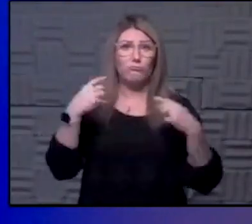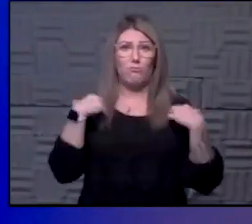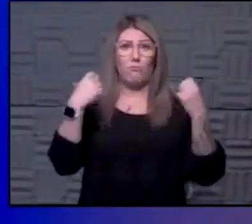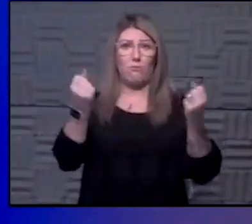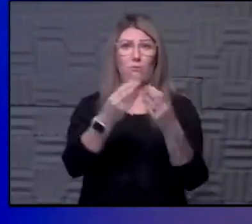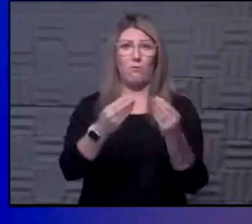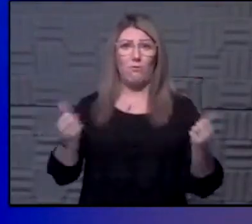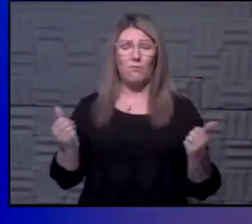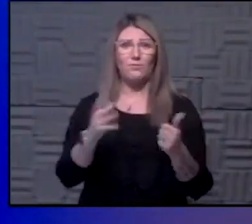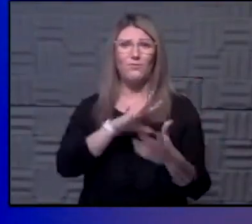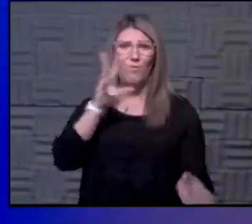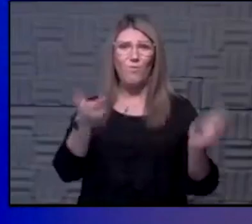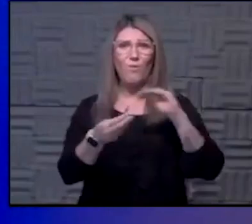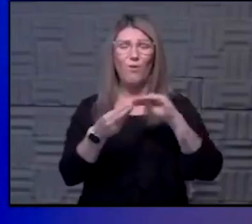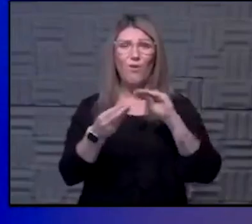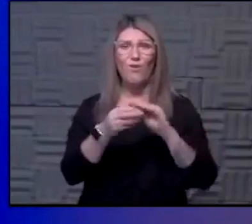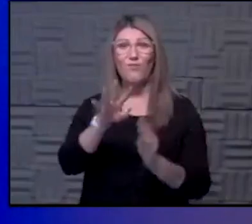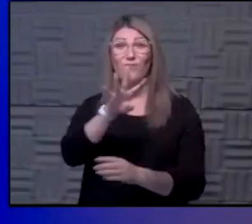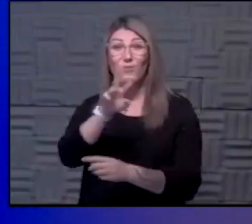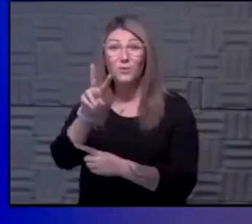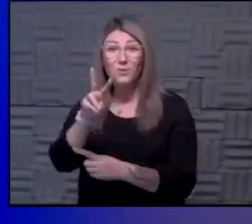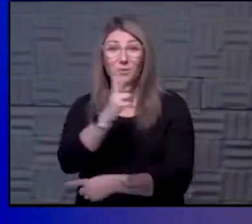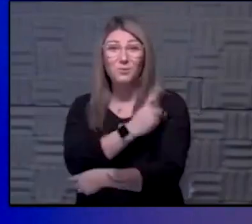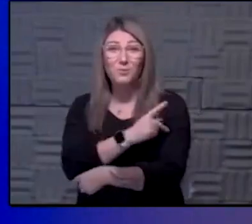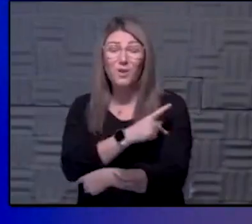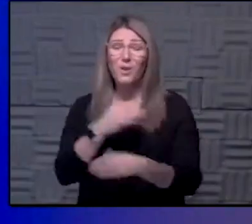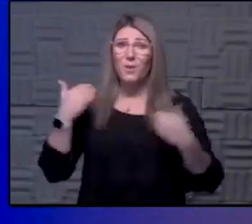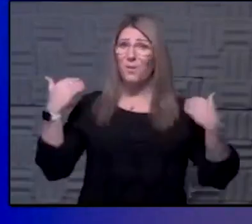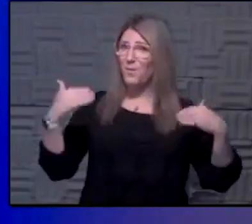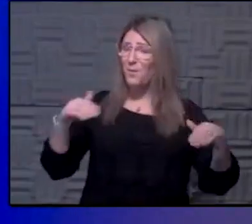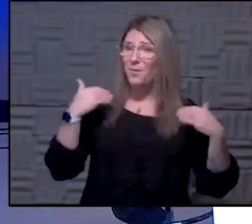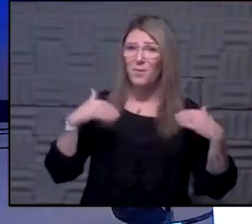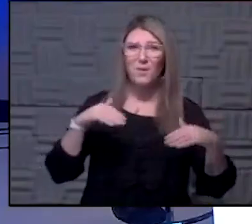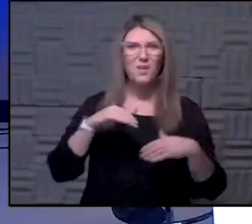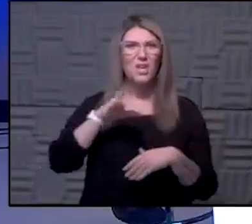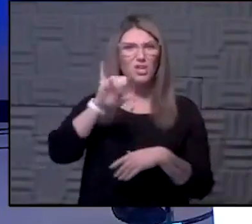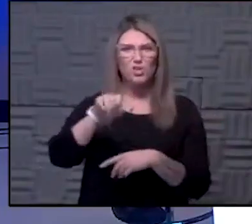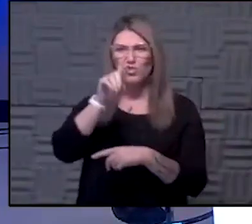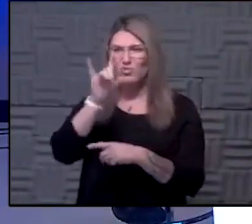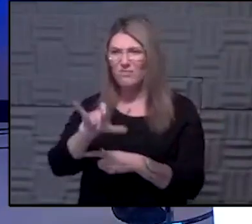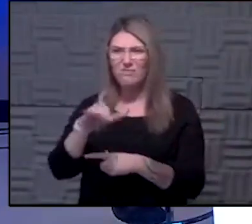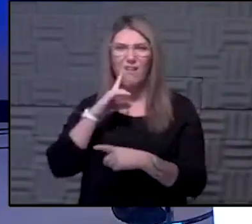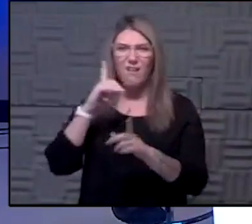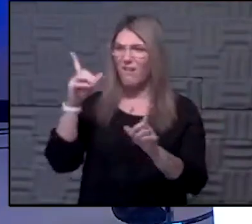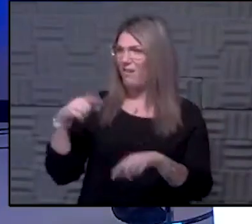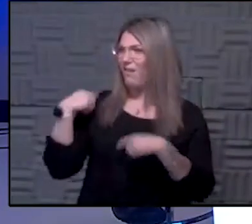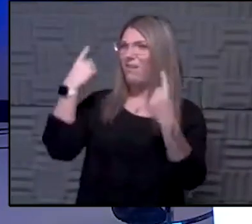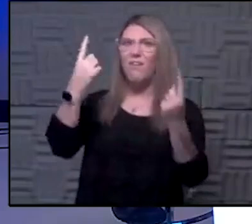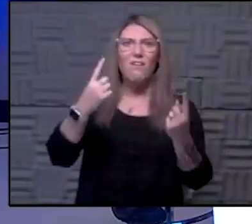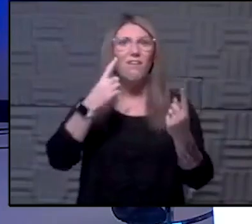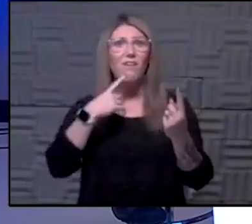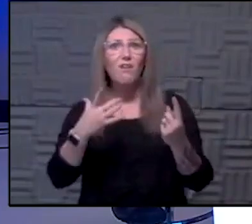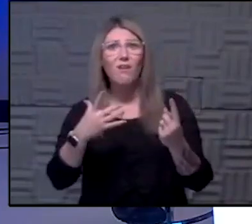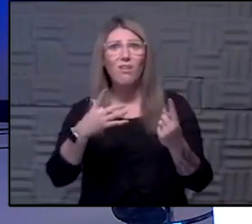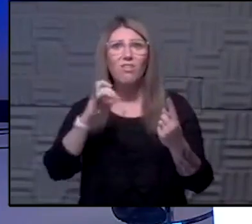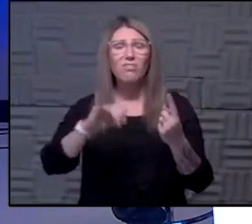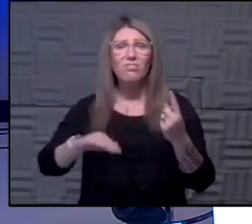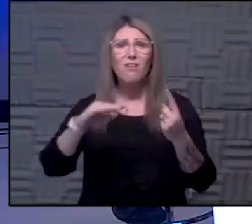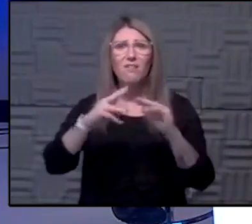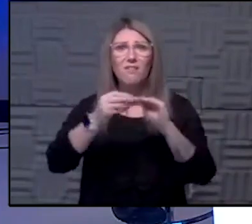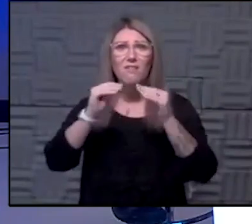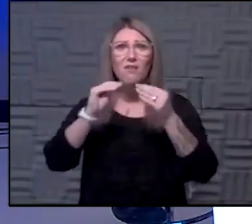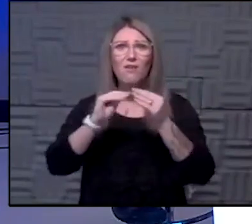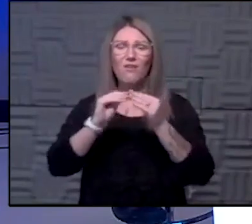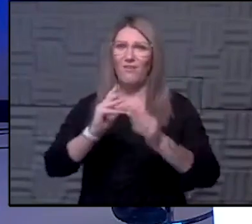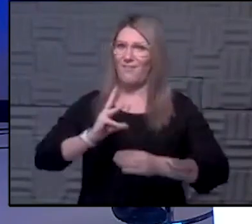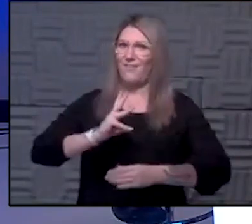total patients, including the acute. It has been, God, was it July or August since we were at that level? It's been some time. Man, doesn't that